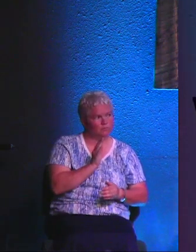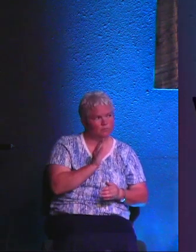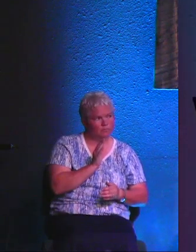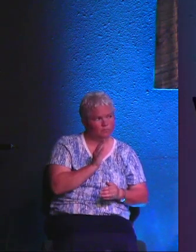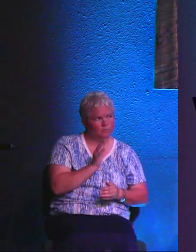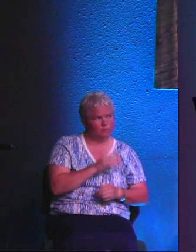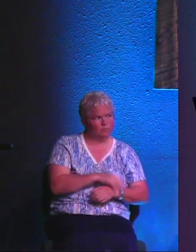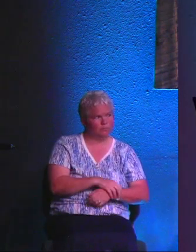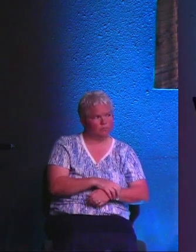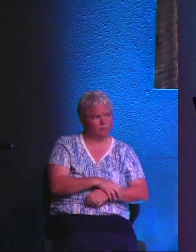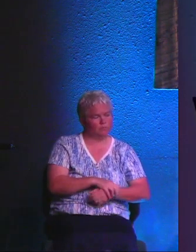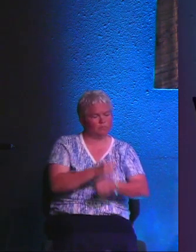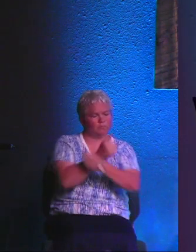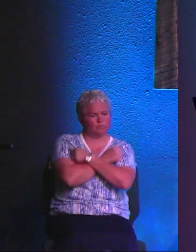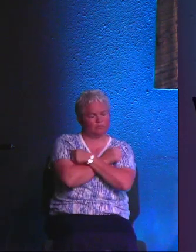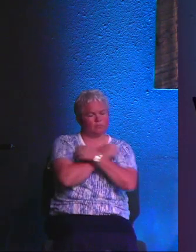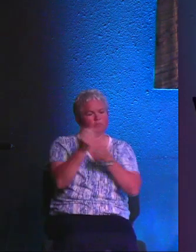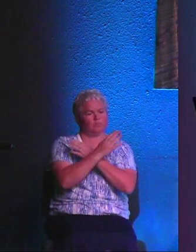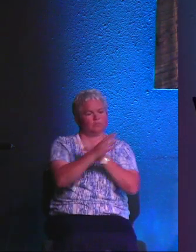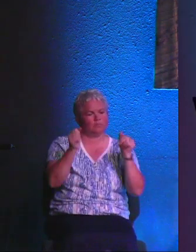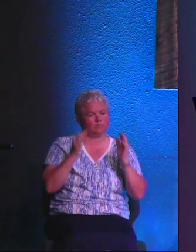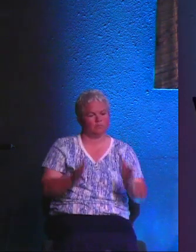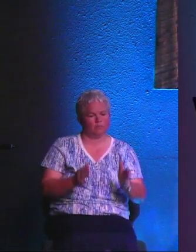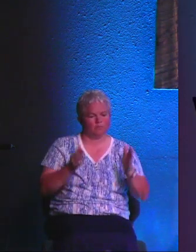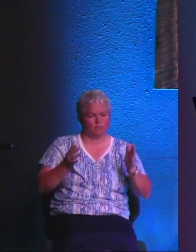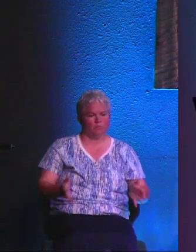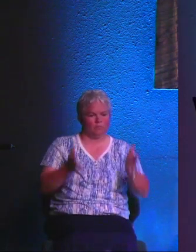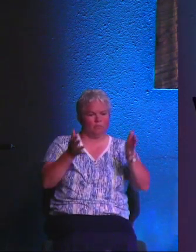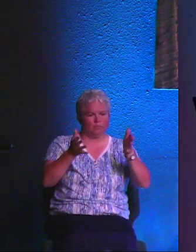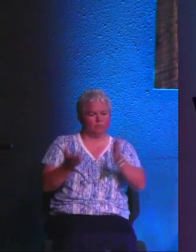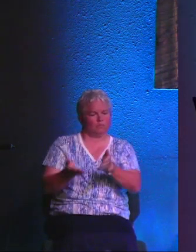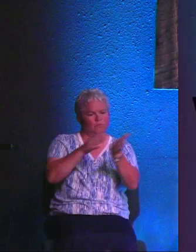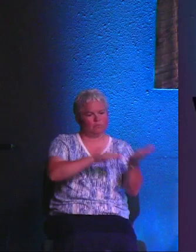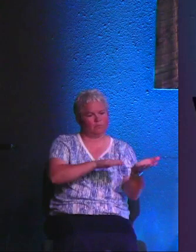who alone can save you. He can even raise the dead."